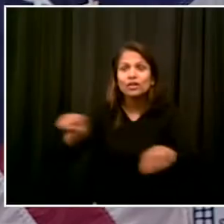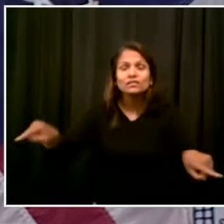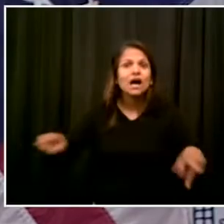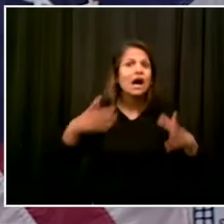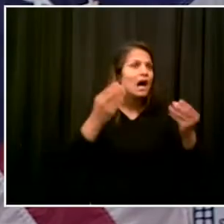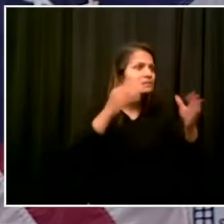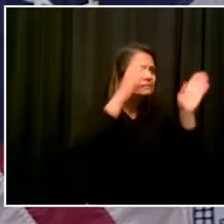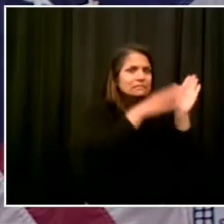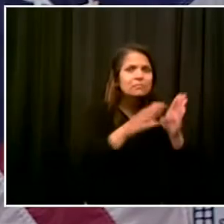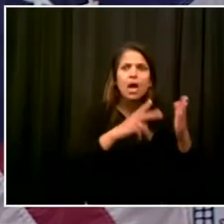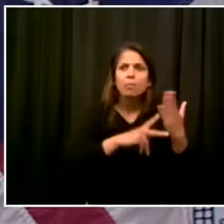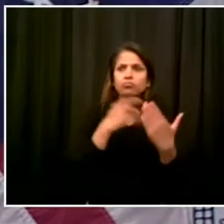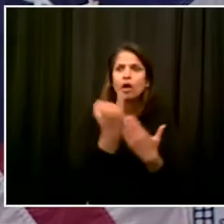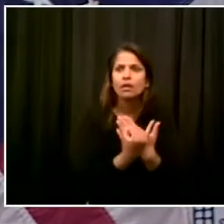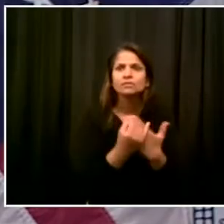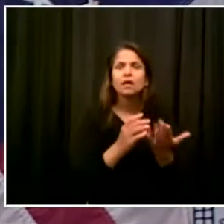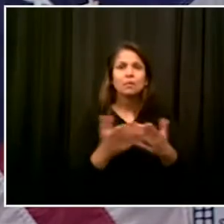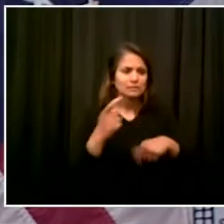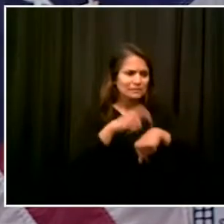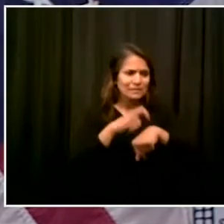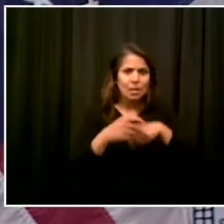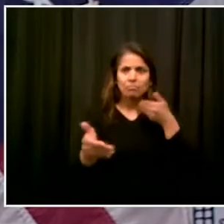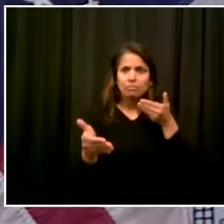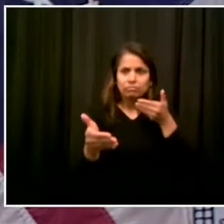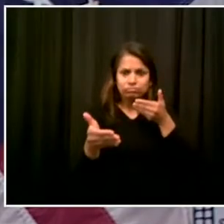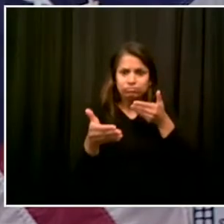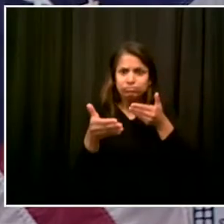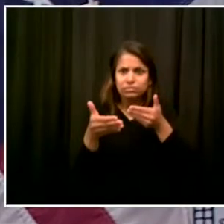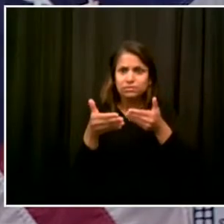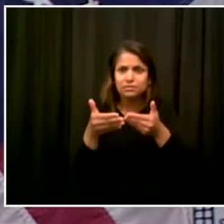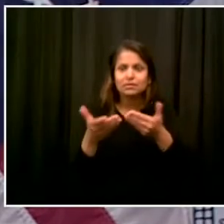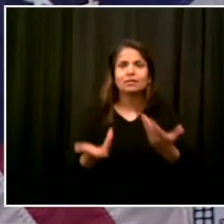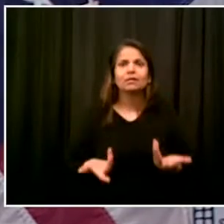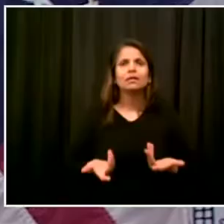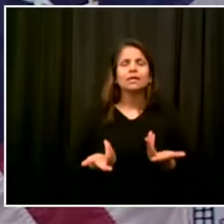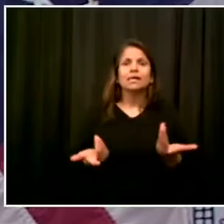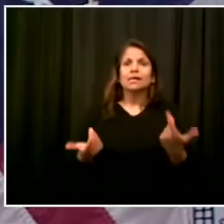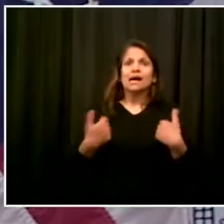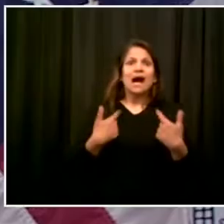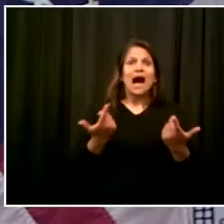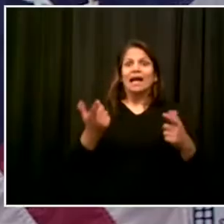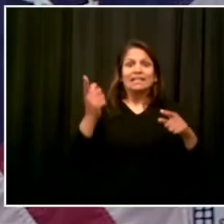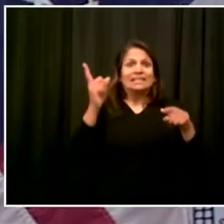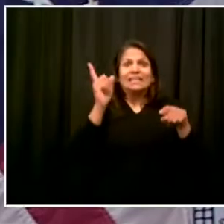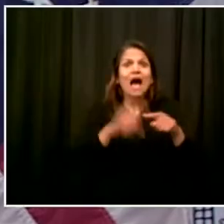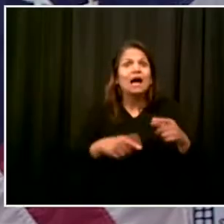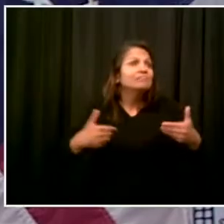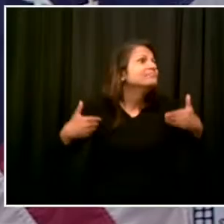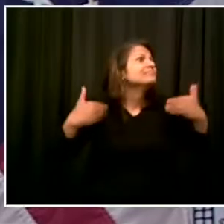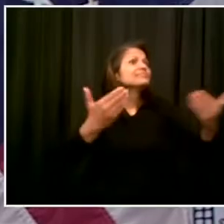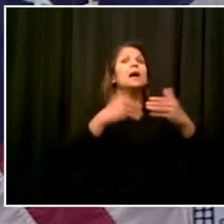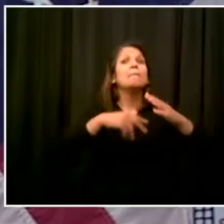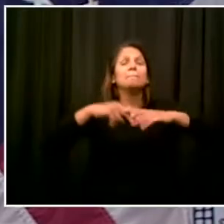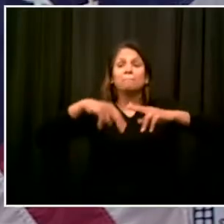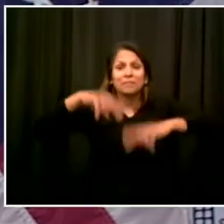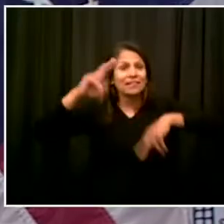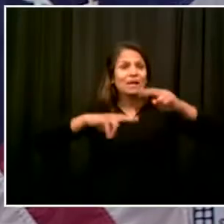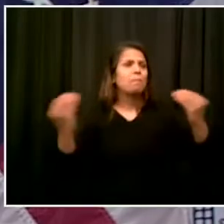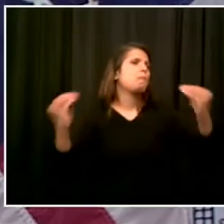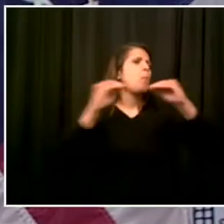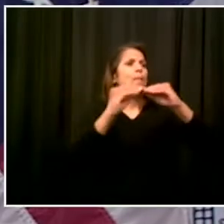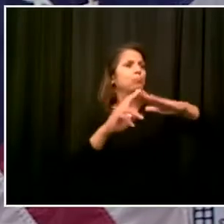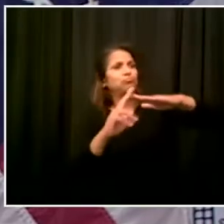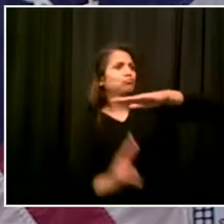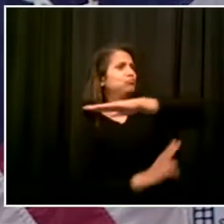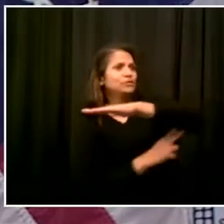now? If there's a way to safely do more, I'm always listening, but I think the Commissioner knows a lot more about it than I do. Commissioner Trottenberg. Well, you know a lot too, Mr.